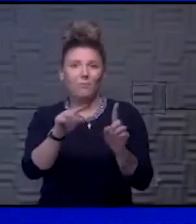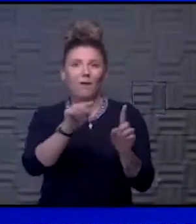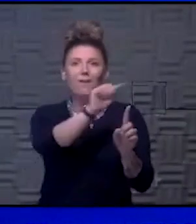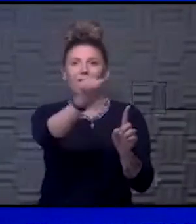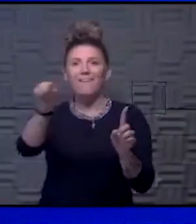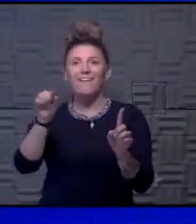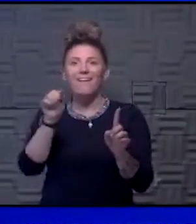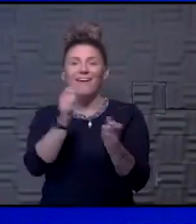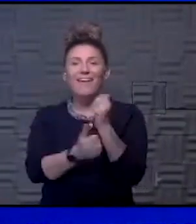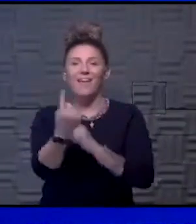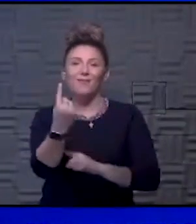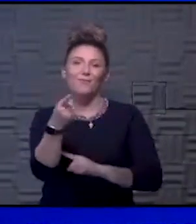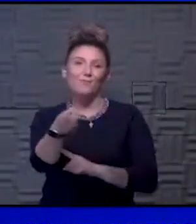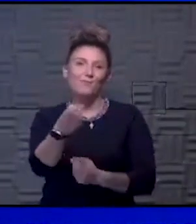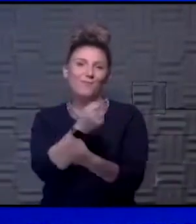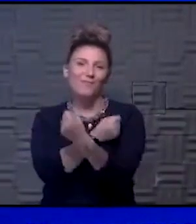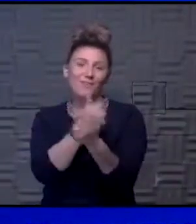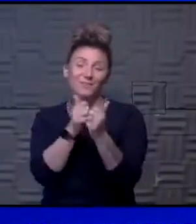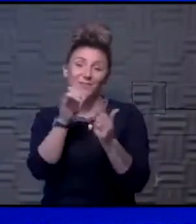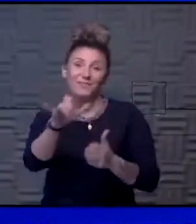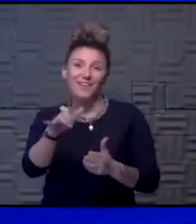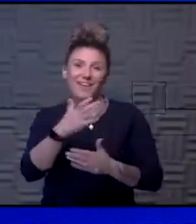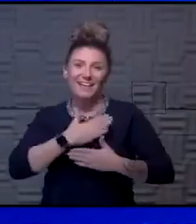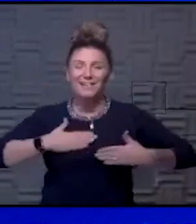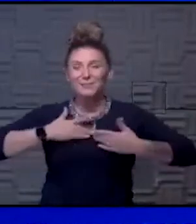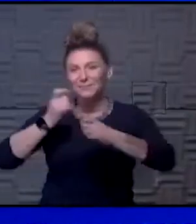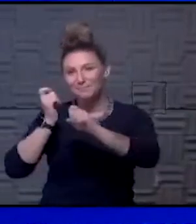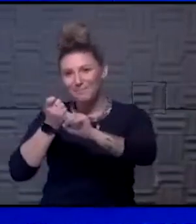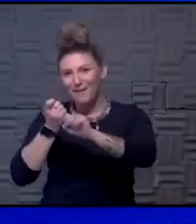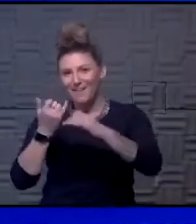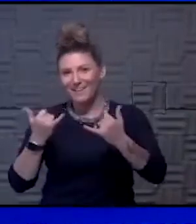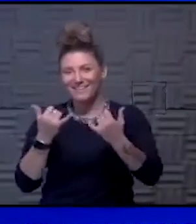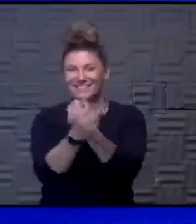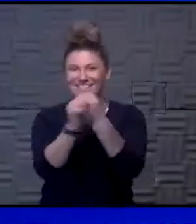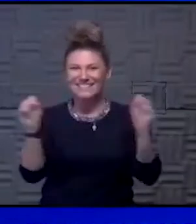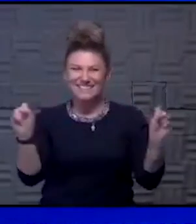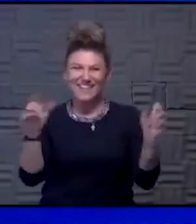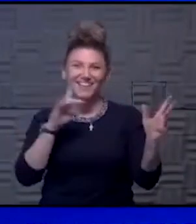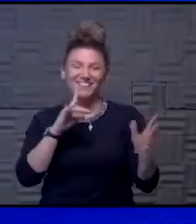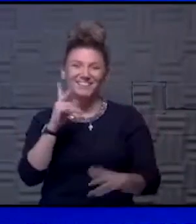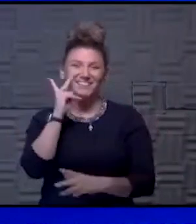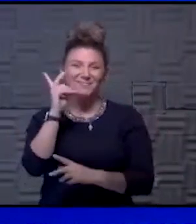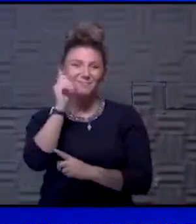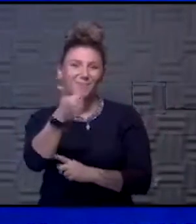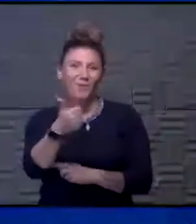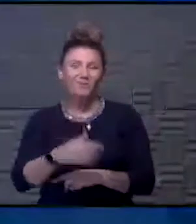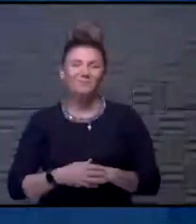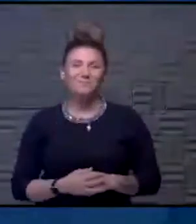love. So with that, enjoy baseball today. Be safe out there. We'll see you tomorrow.